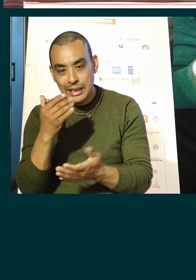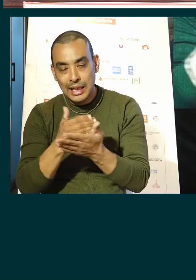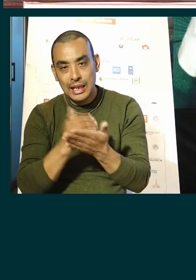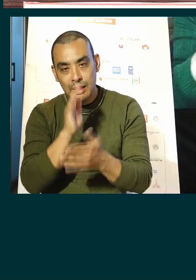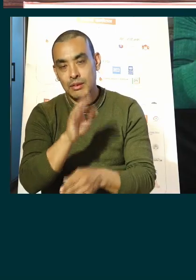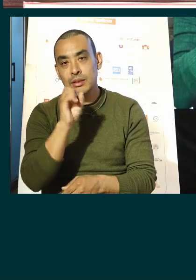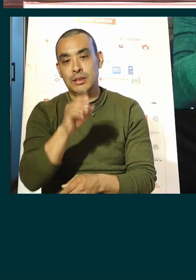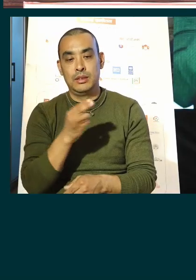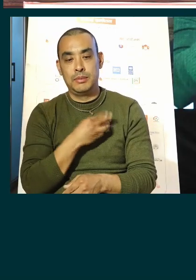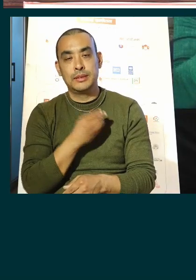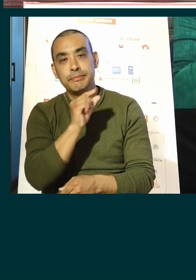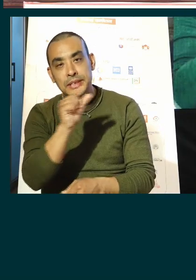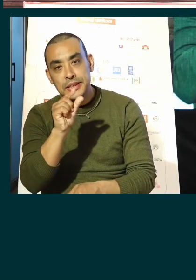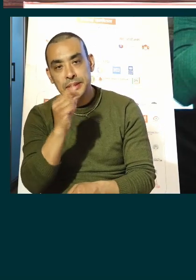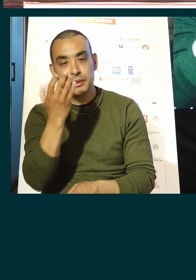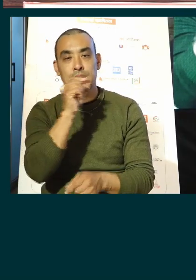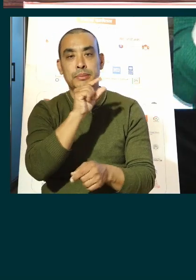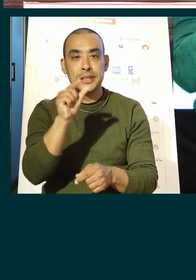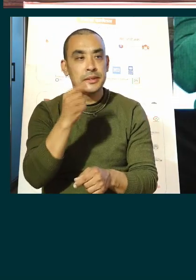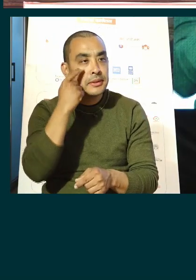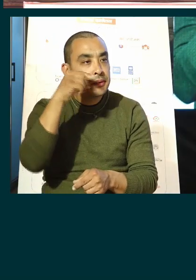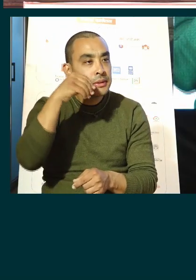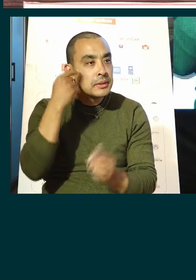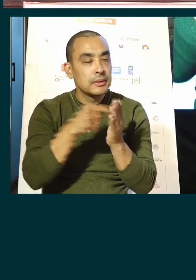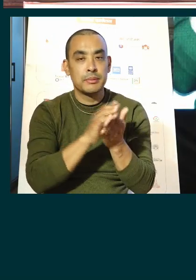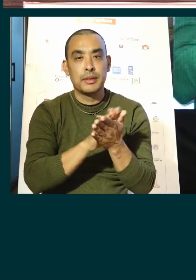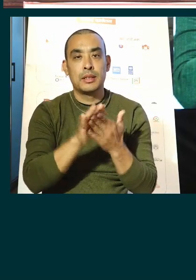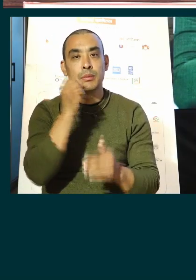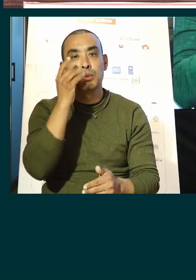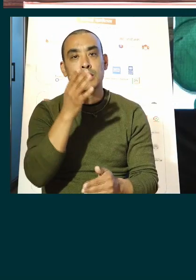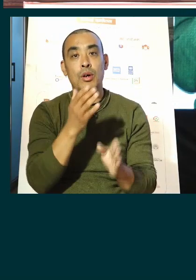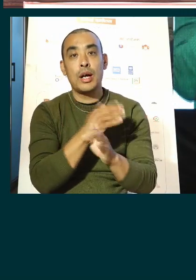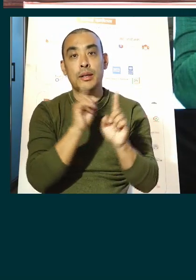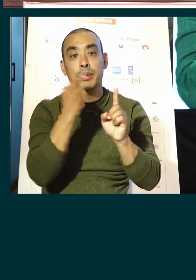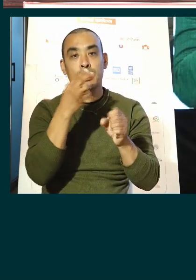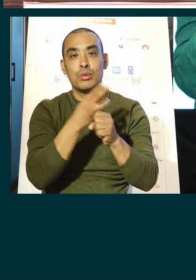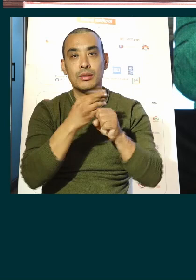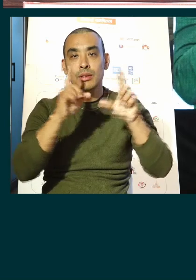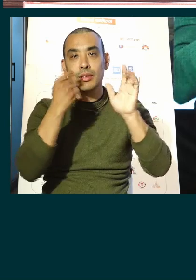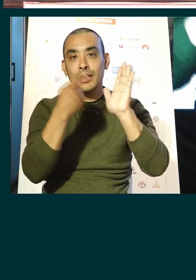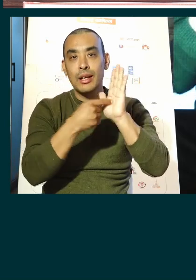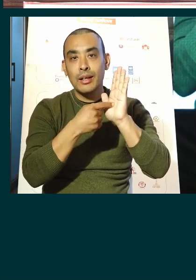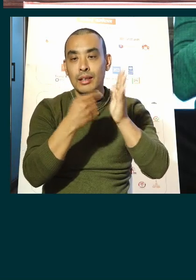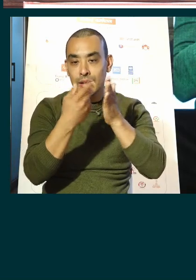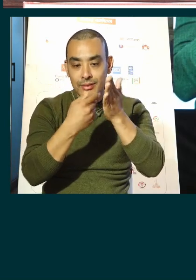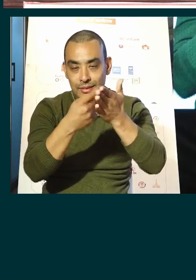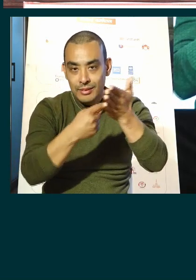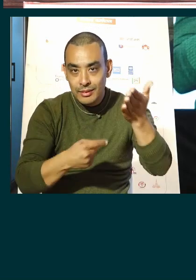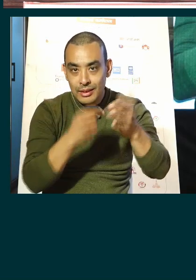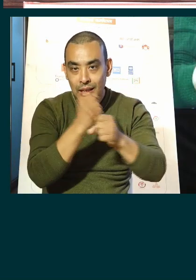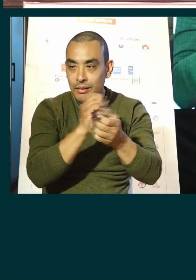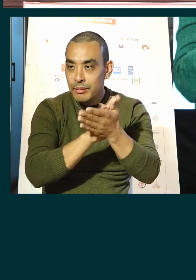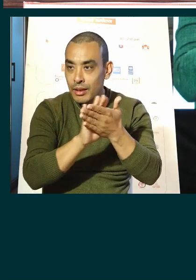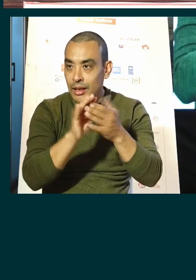research about images and about visual representations. And also, as I showed you in the first image, artists are creating very